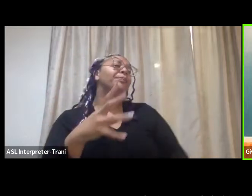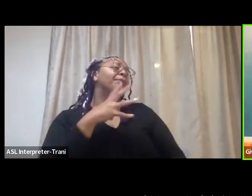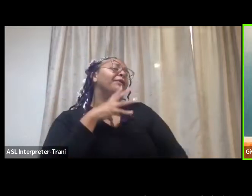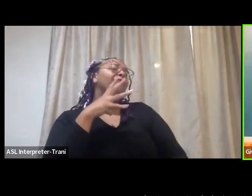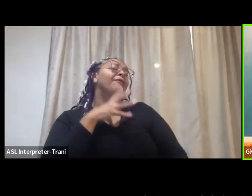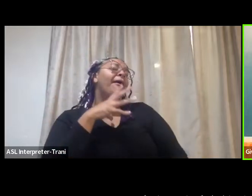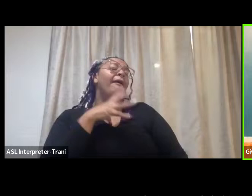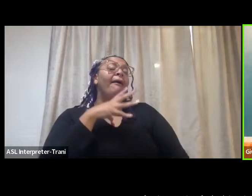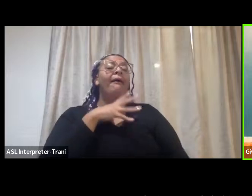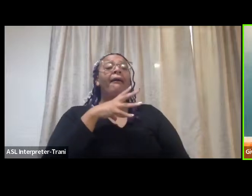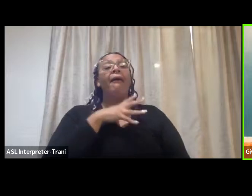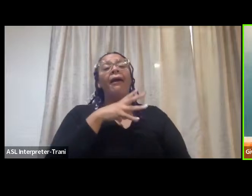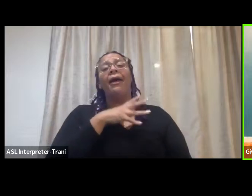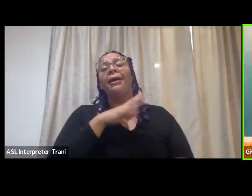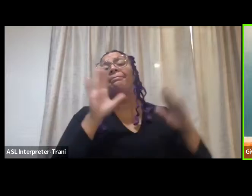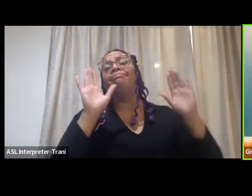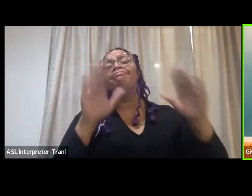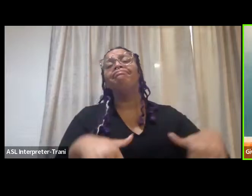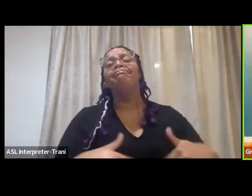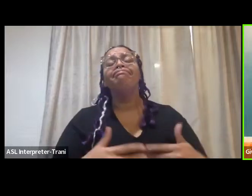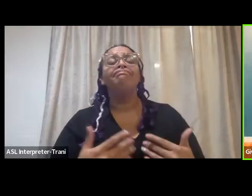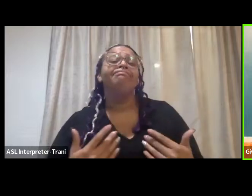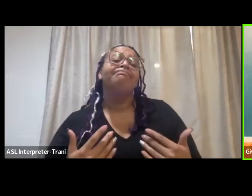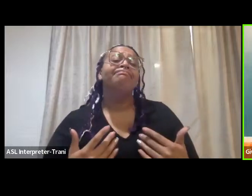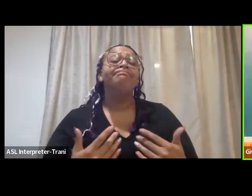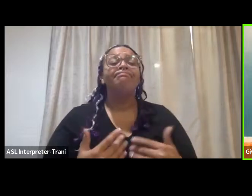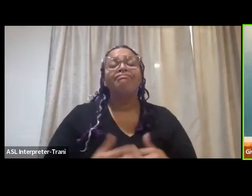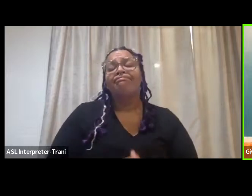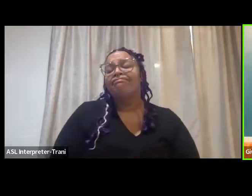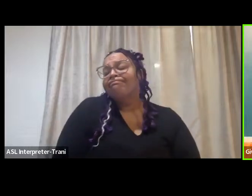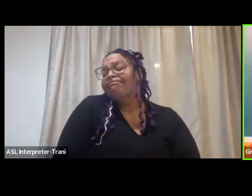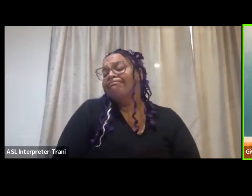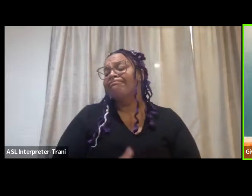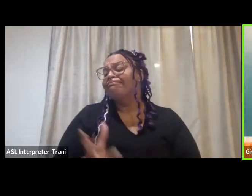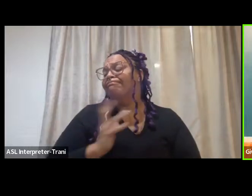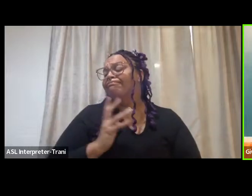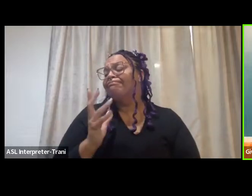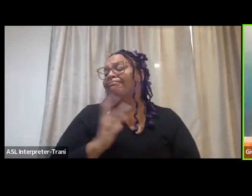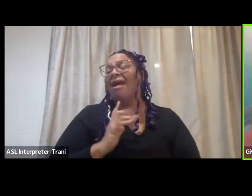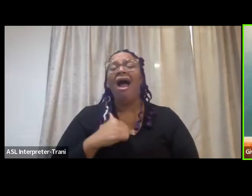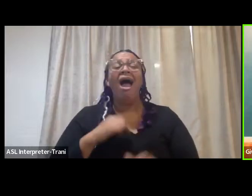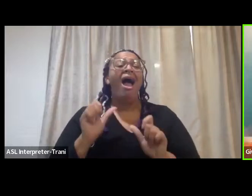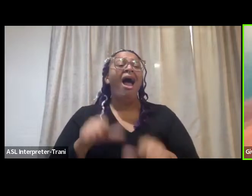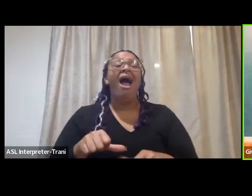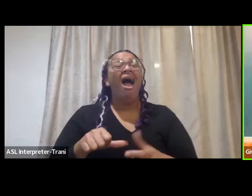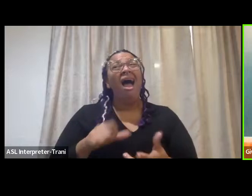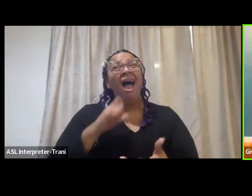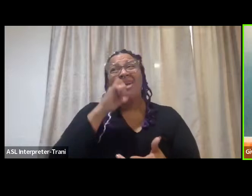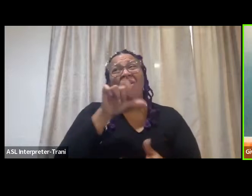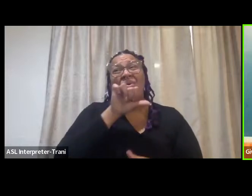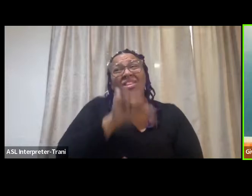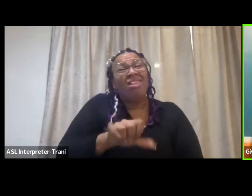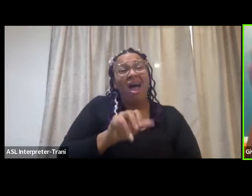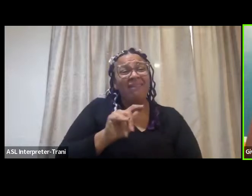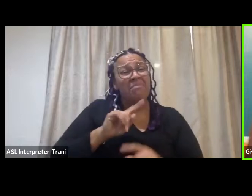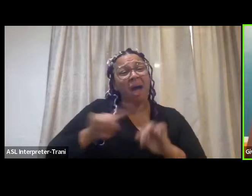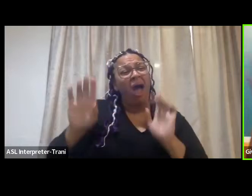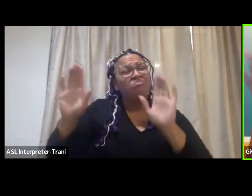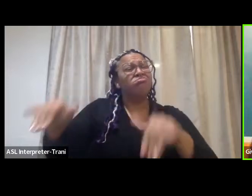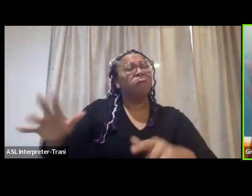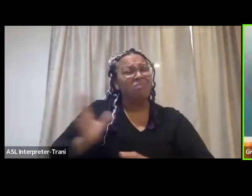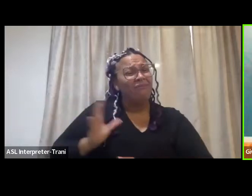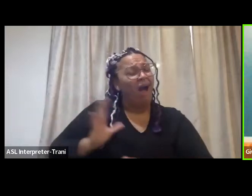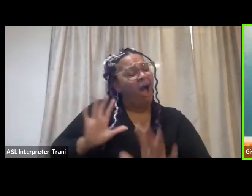a little consolation for, this thing or that thing or this person or situation. I don't love it, but it's fine. It's